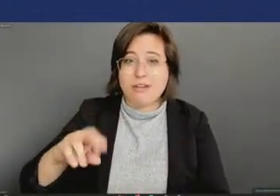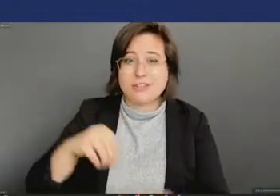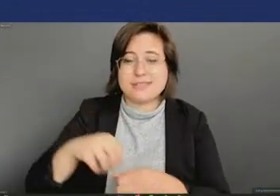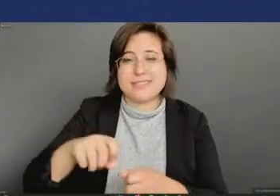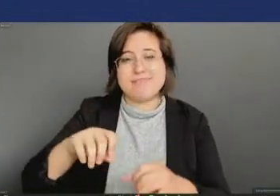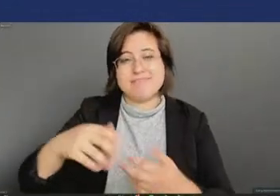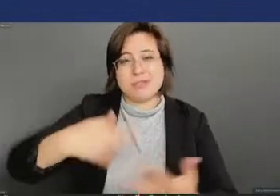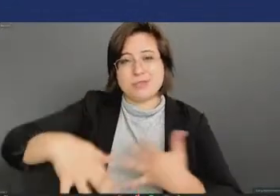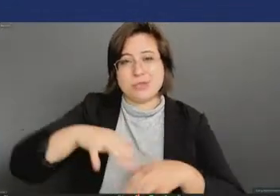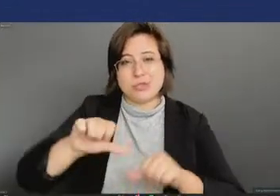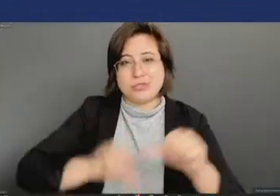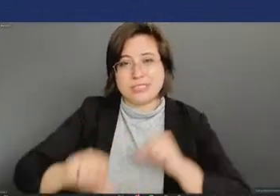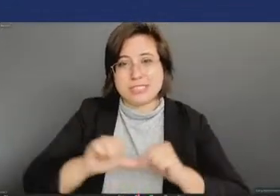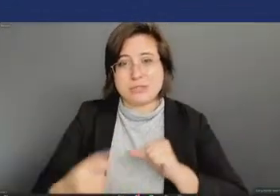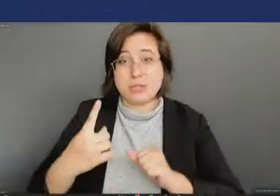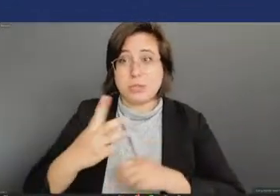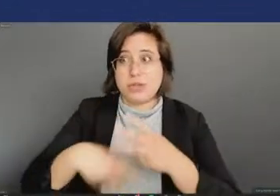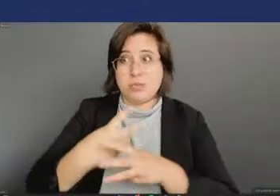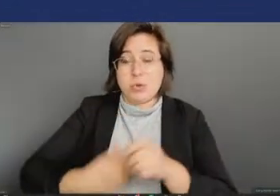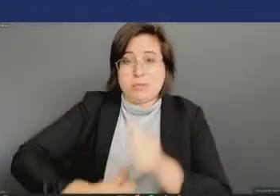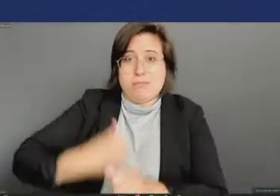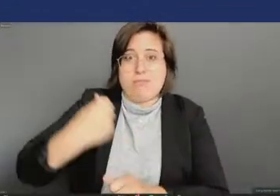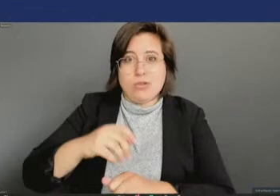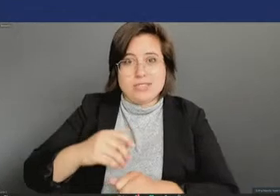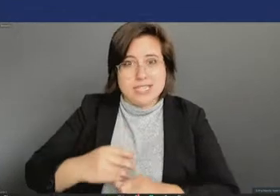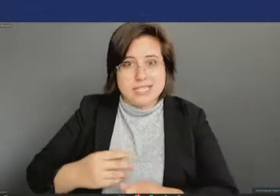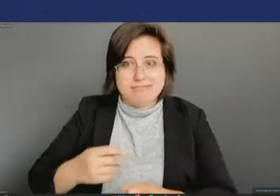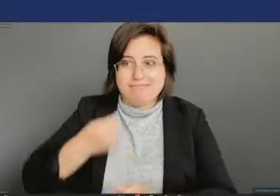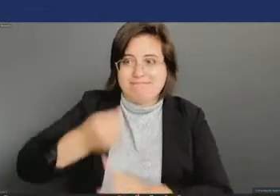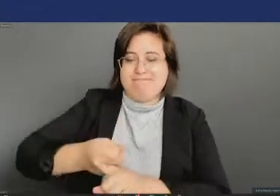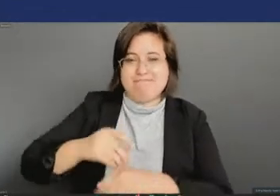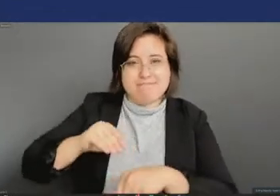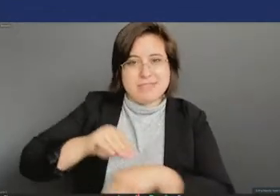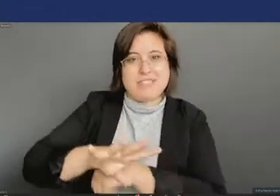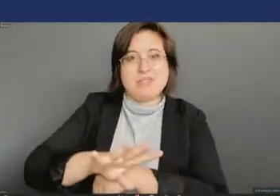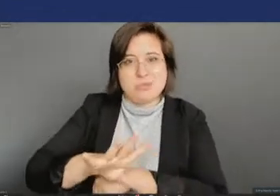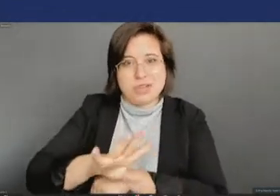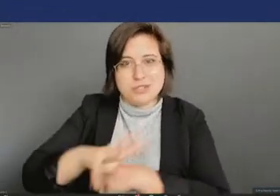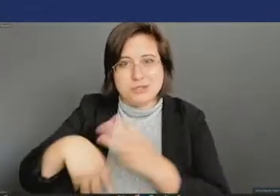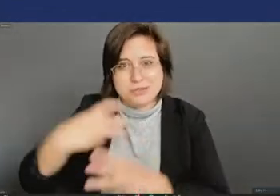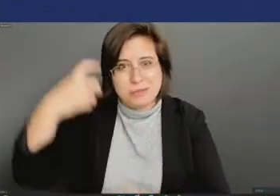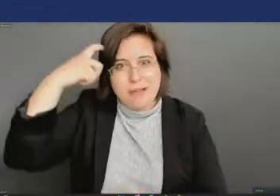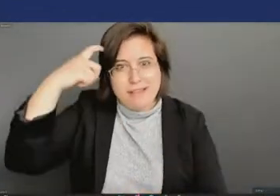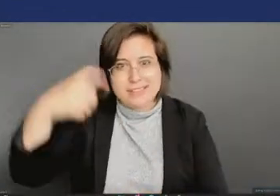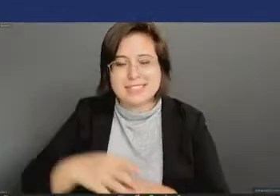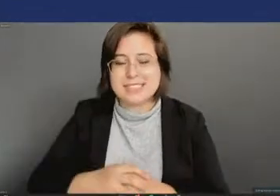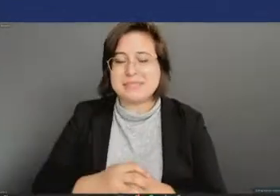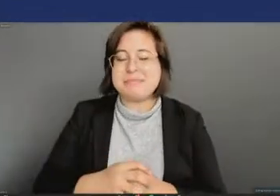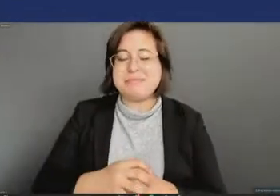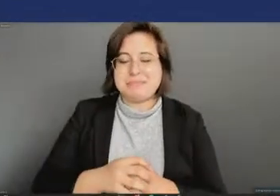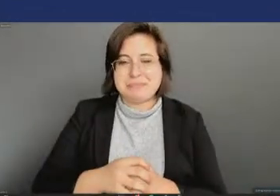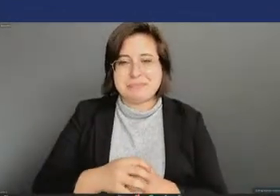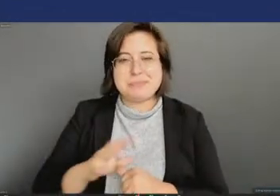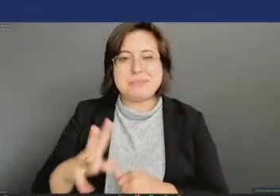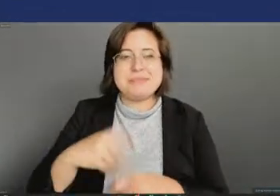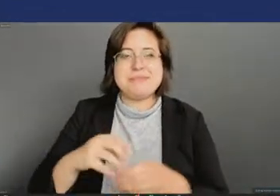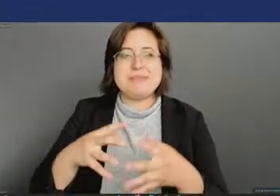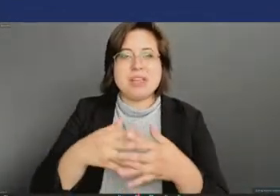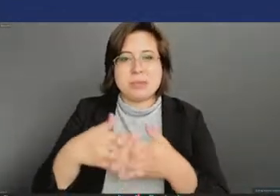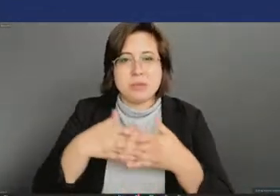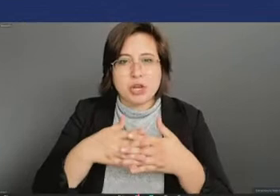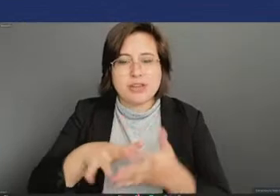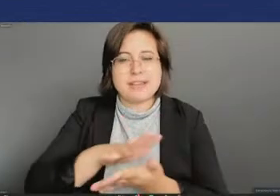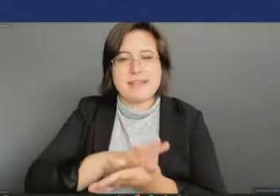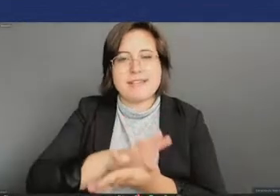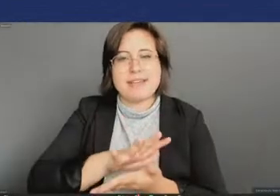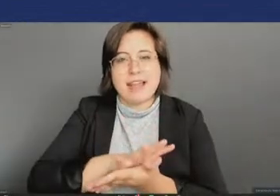of the world's most influential scientific minds. He's an elected member of the National Academy, the American Academy of Arts and Sciences, and the